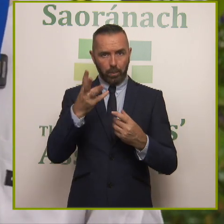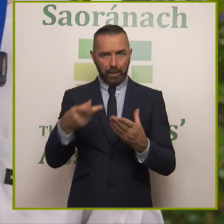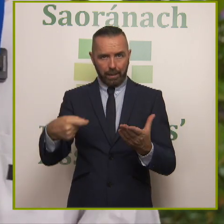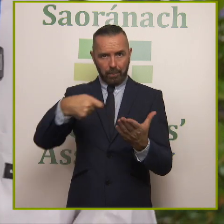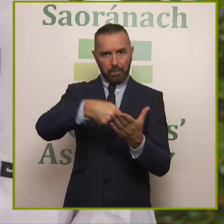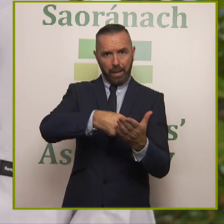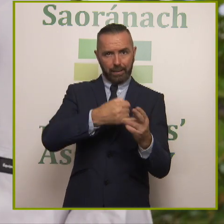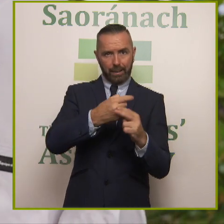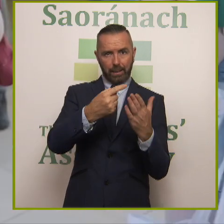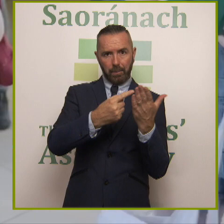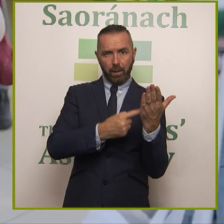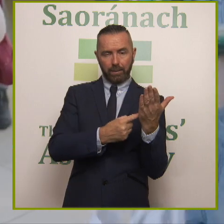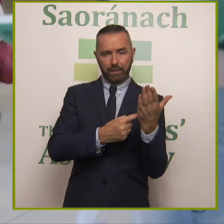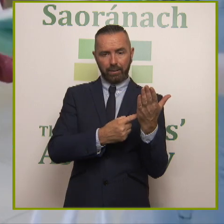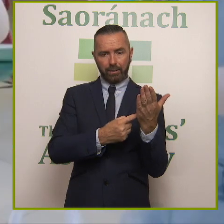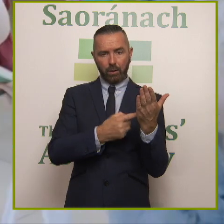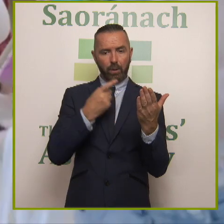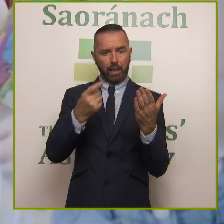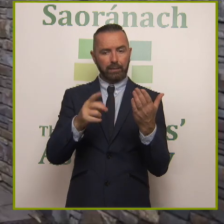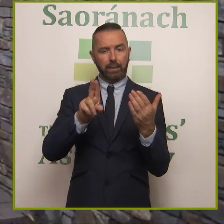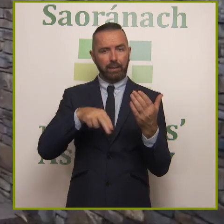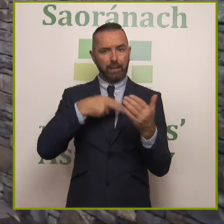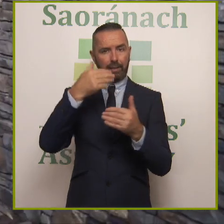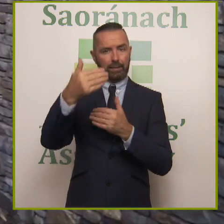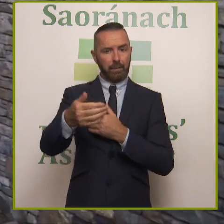policy. So that is essentially the next step, yeah.